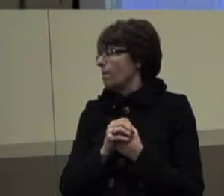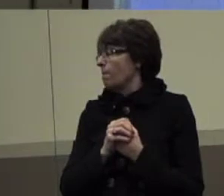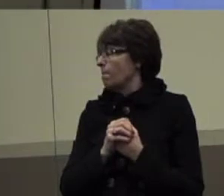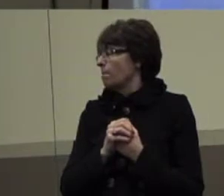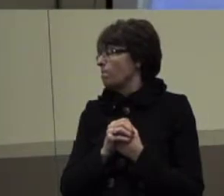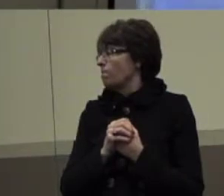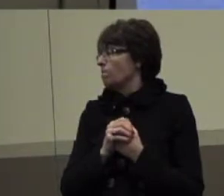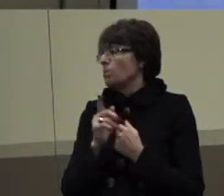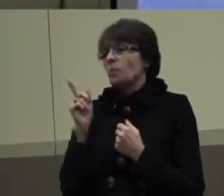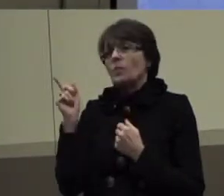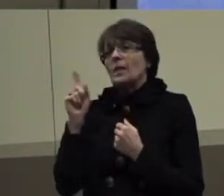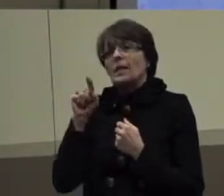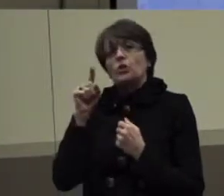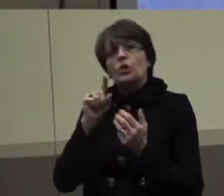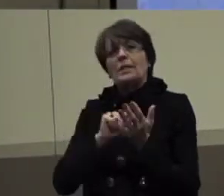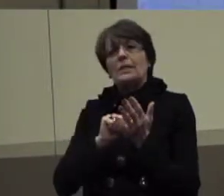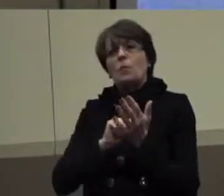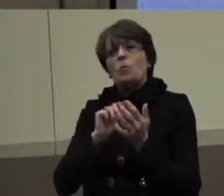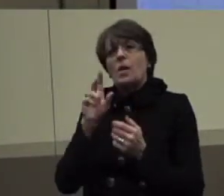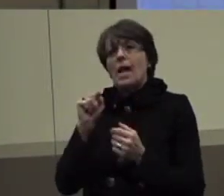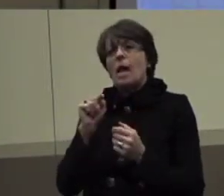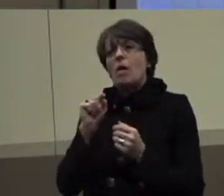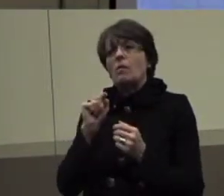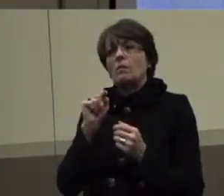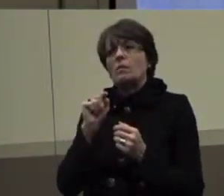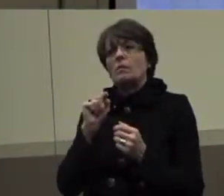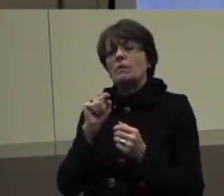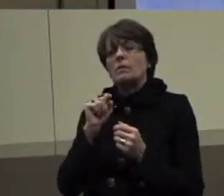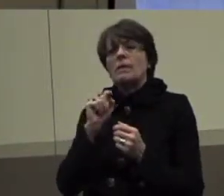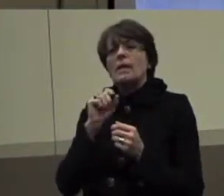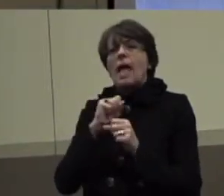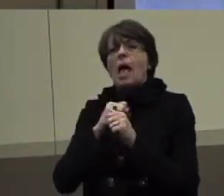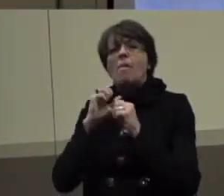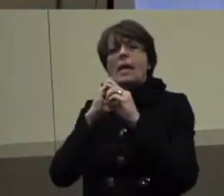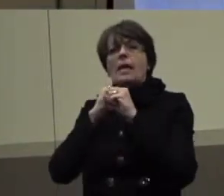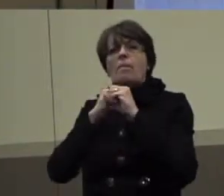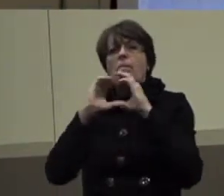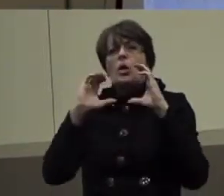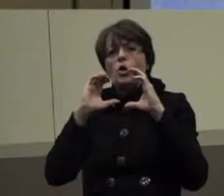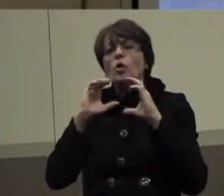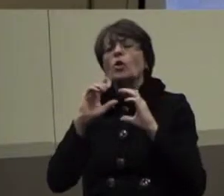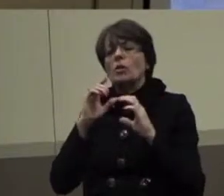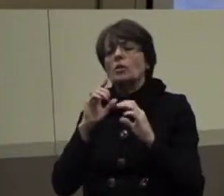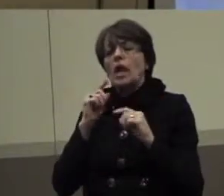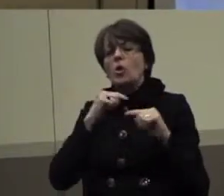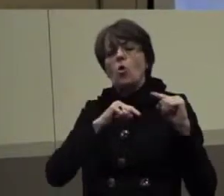This is just the printout. Let me make it bigger and let me go back to the main page.